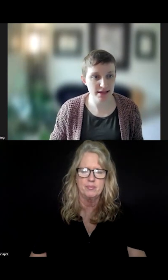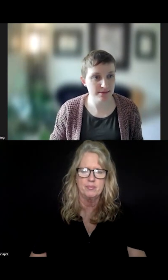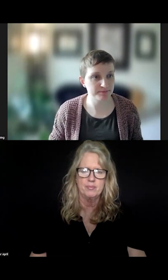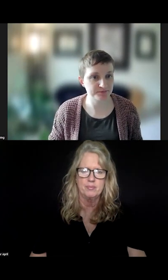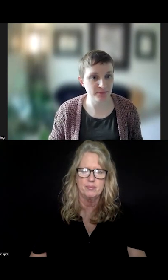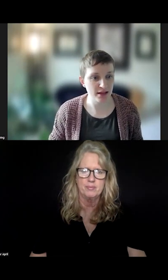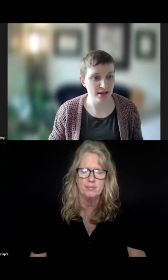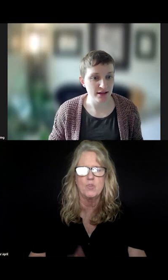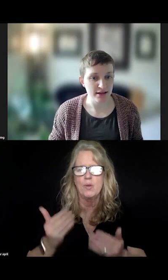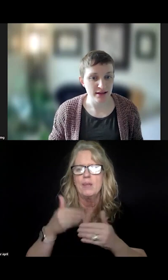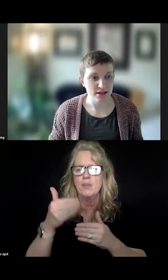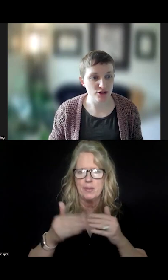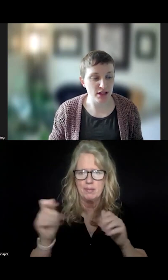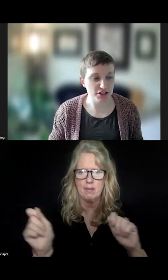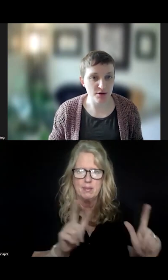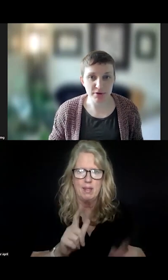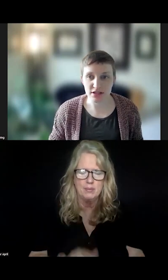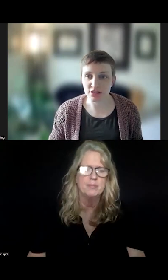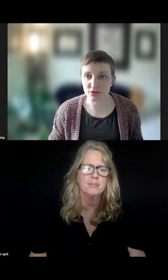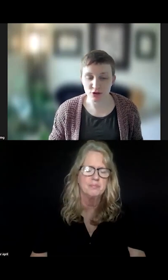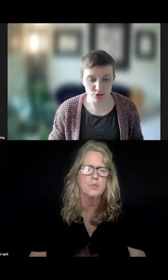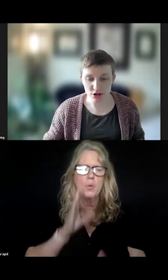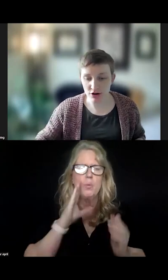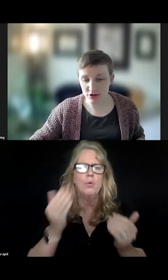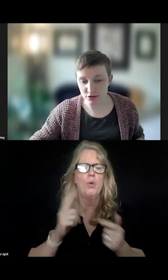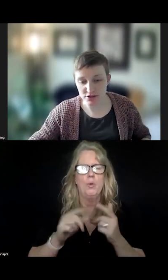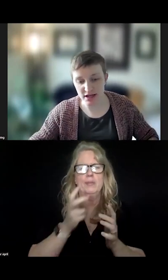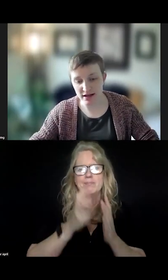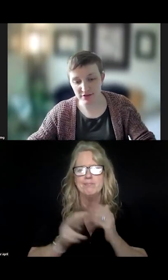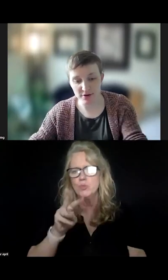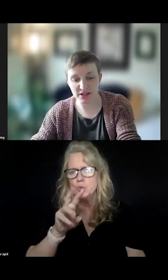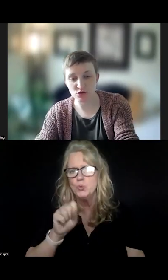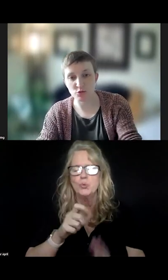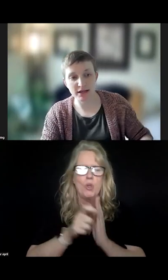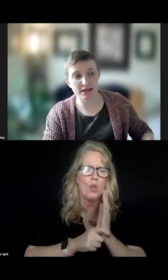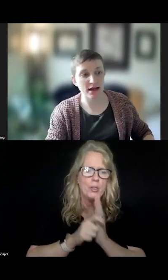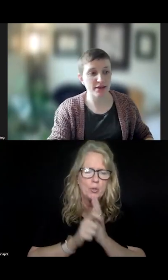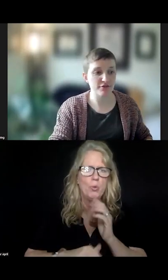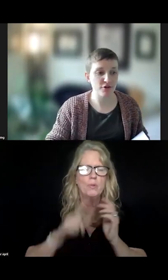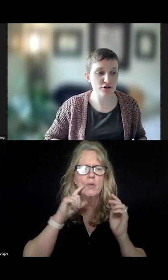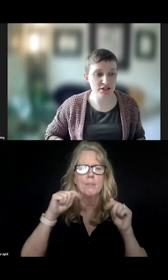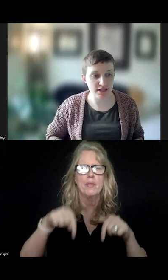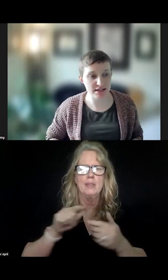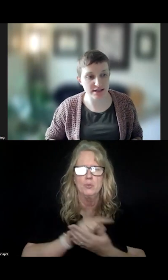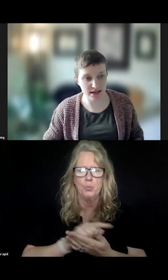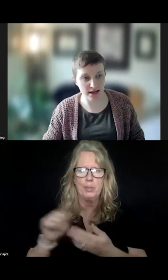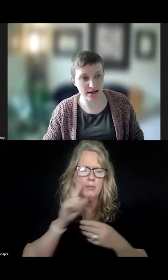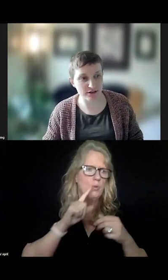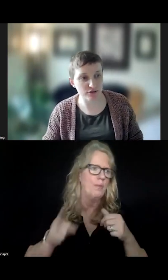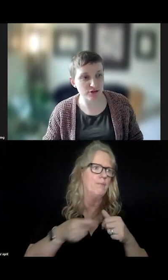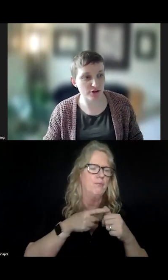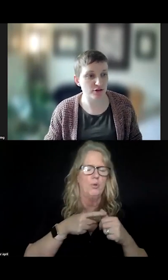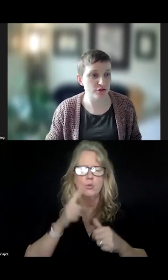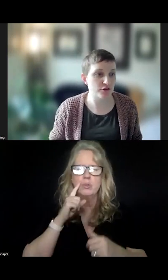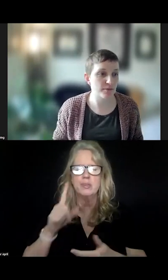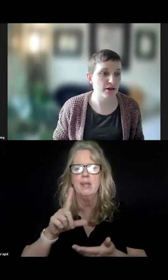Next slide. So let's jump into some news articles from this week. The first is a